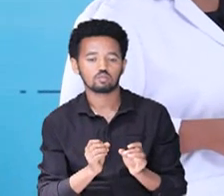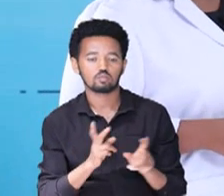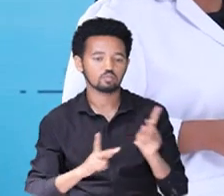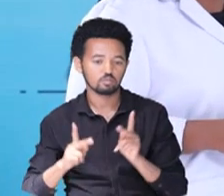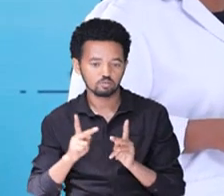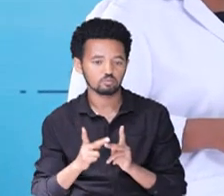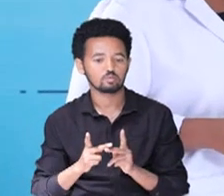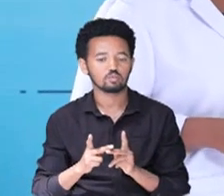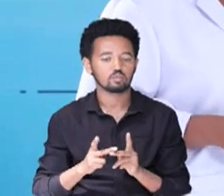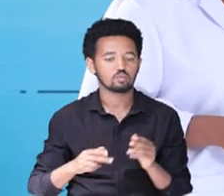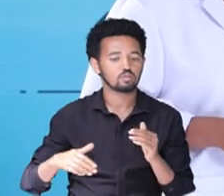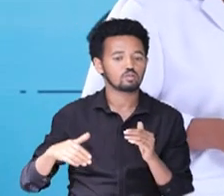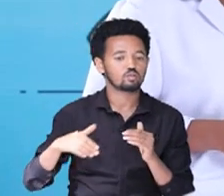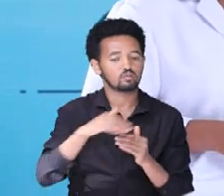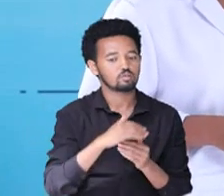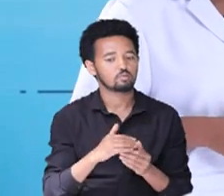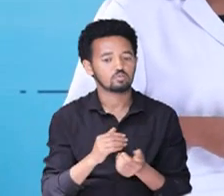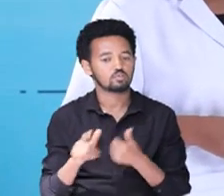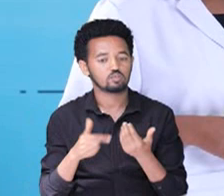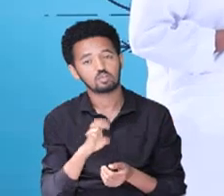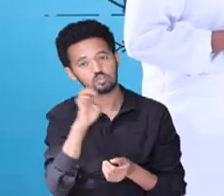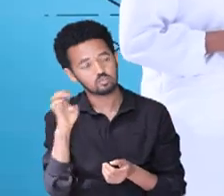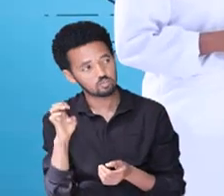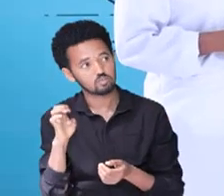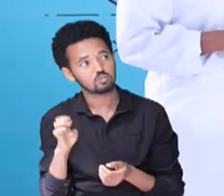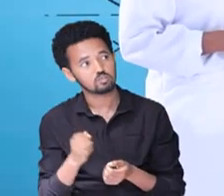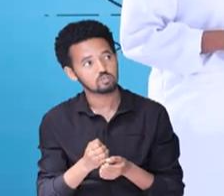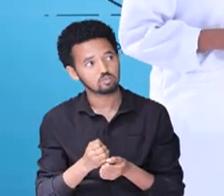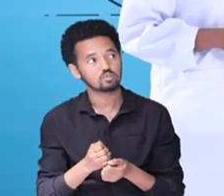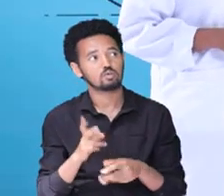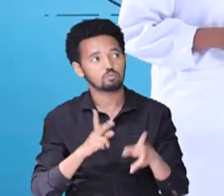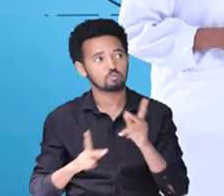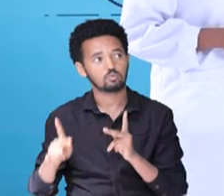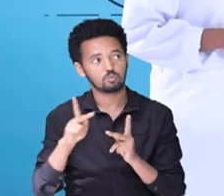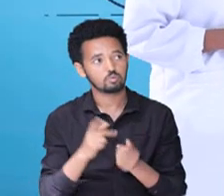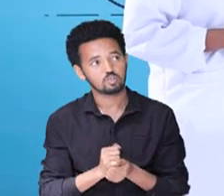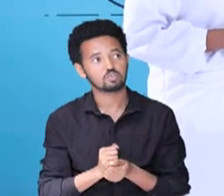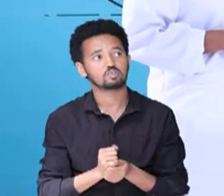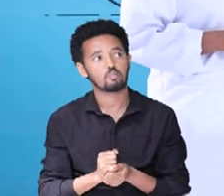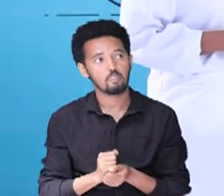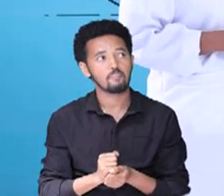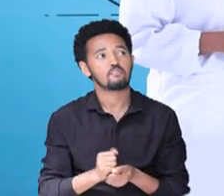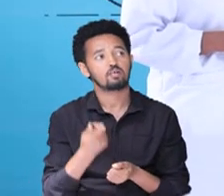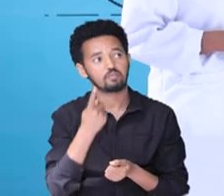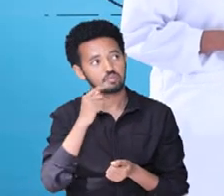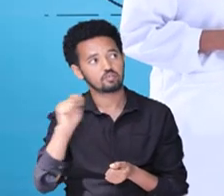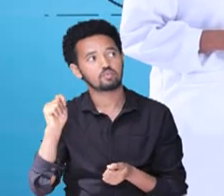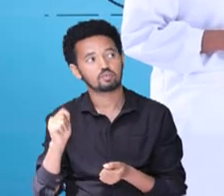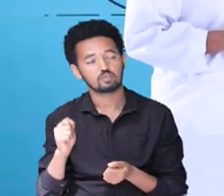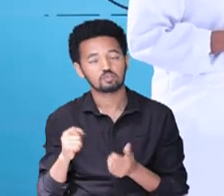population clusters or population nodes. From Asiatic population belt, the